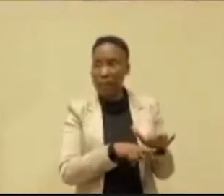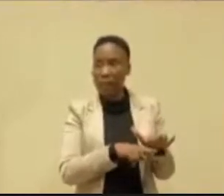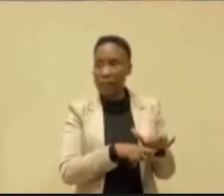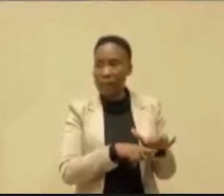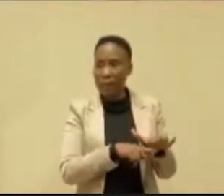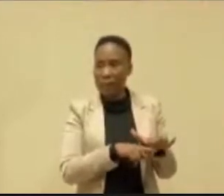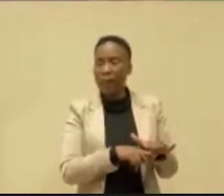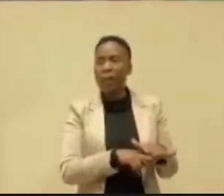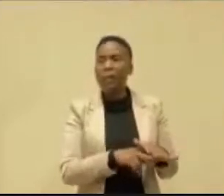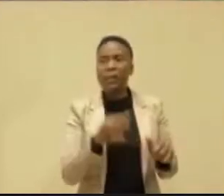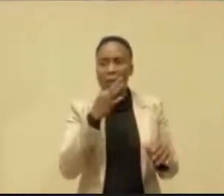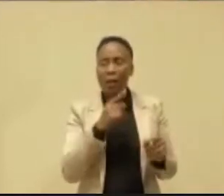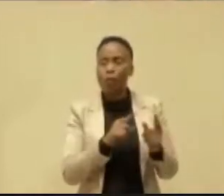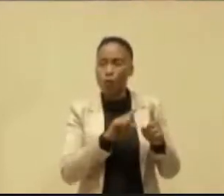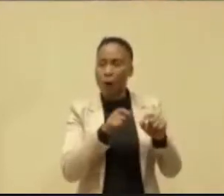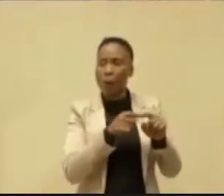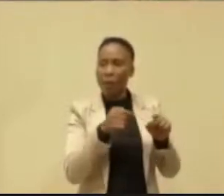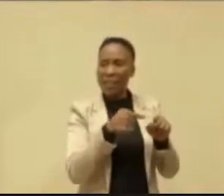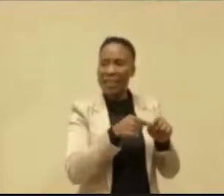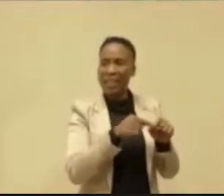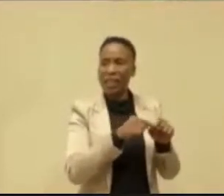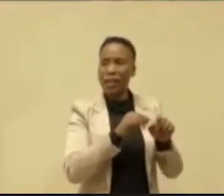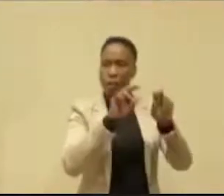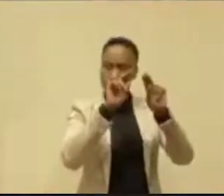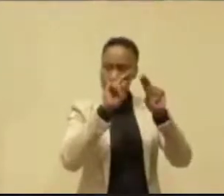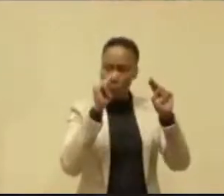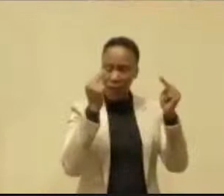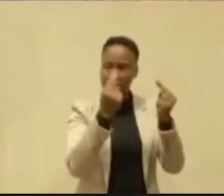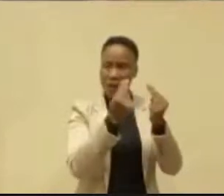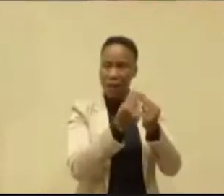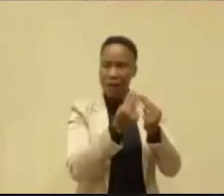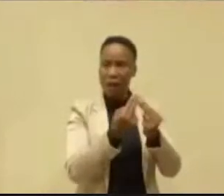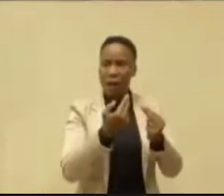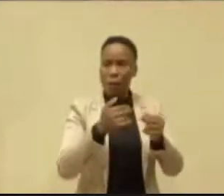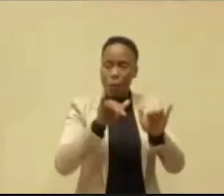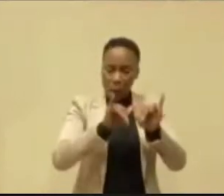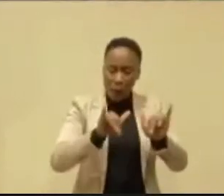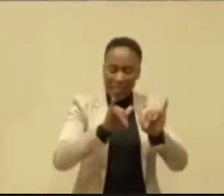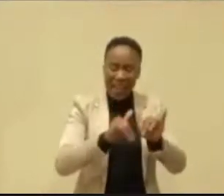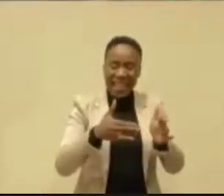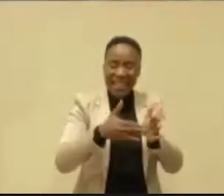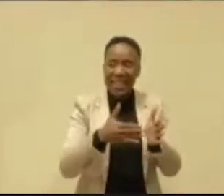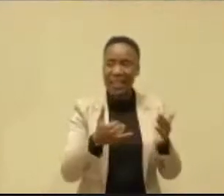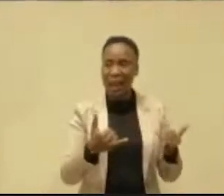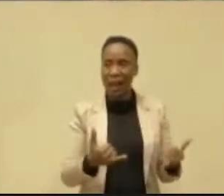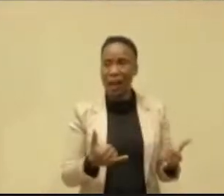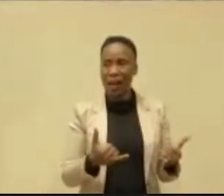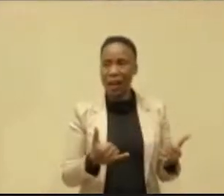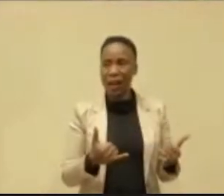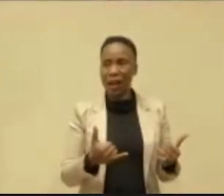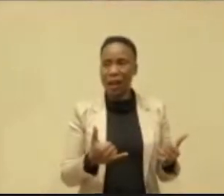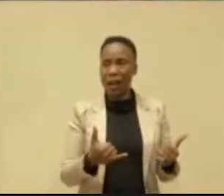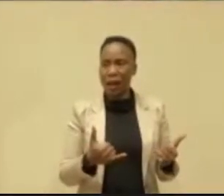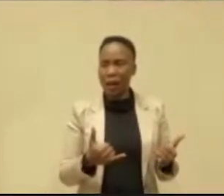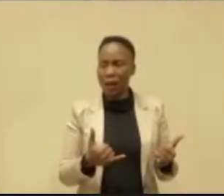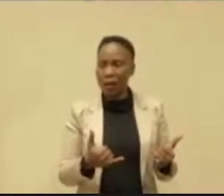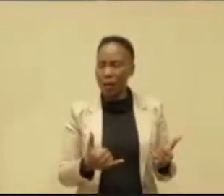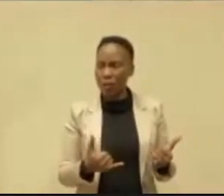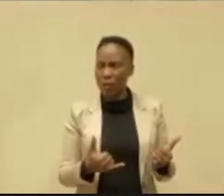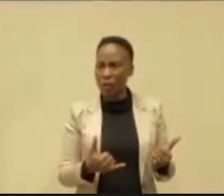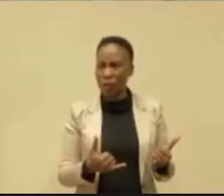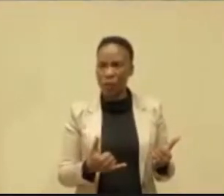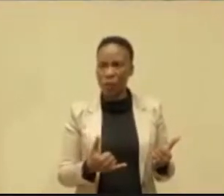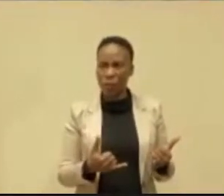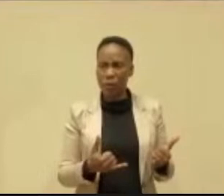university we are waiting up until now we don't have the university